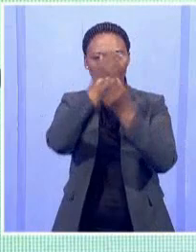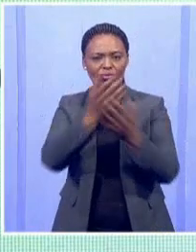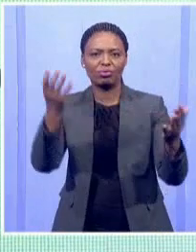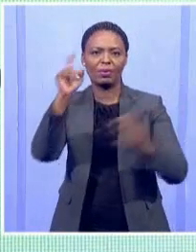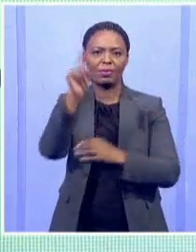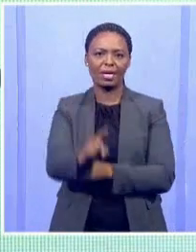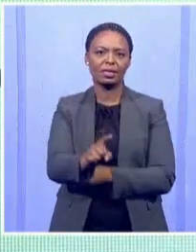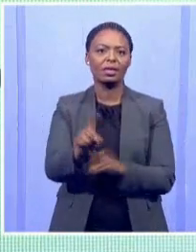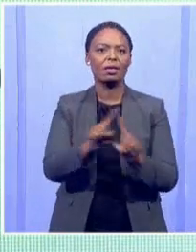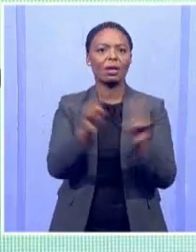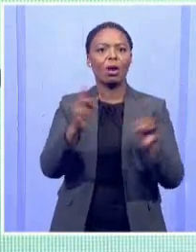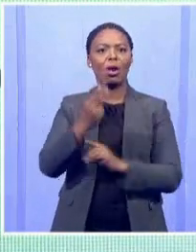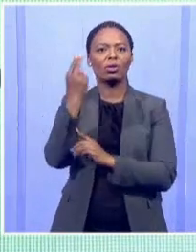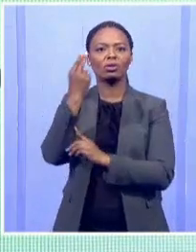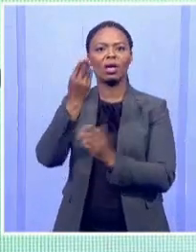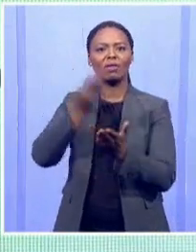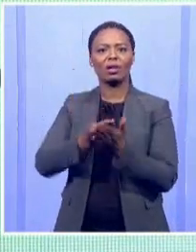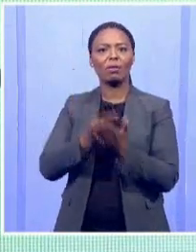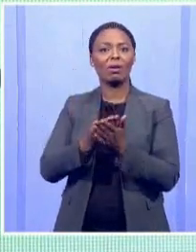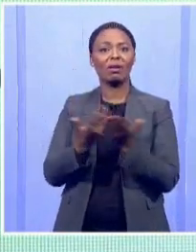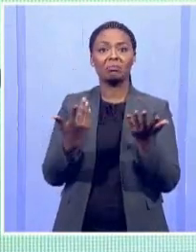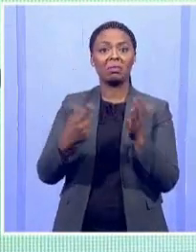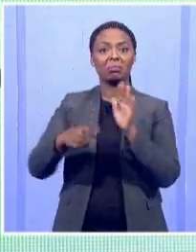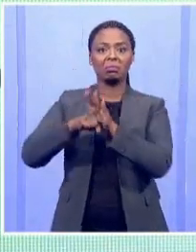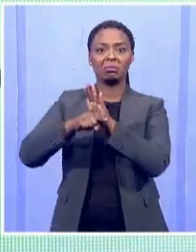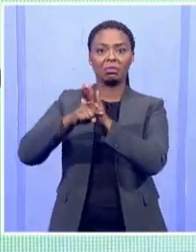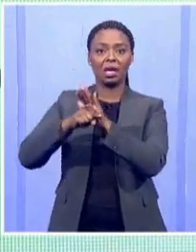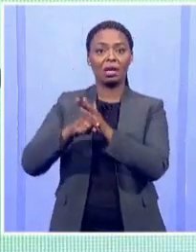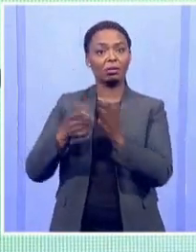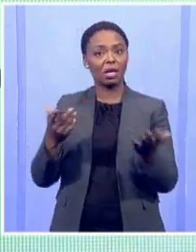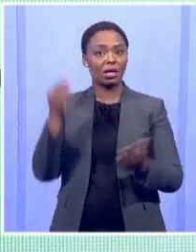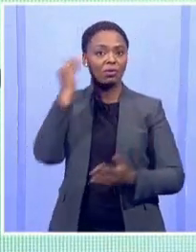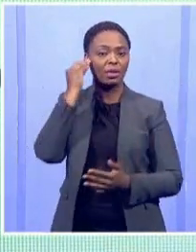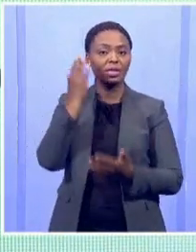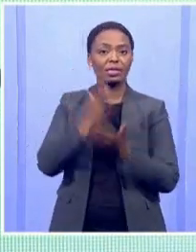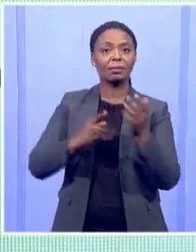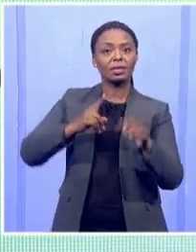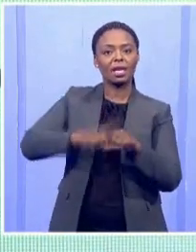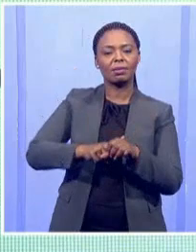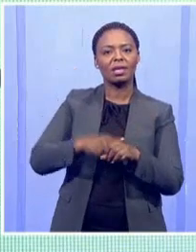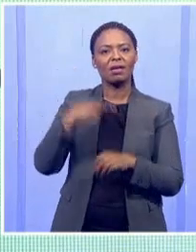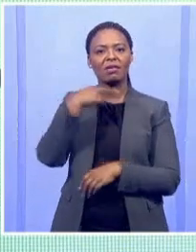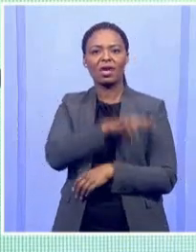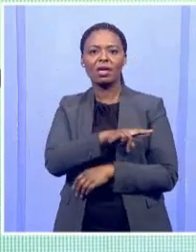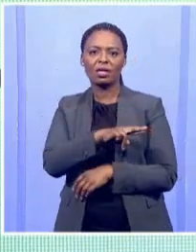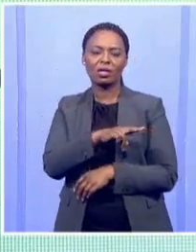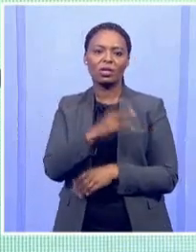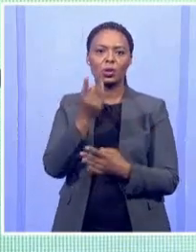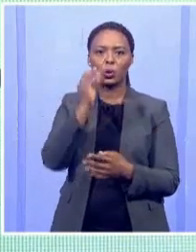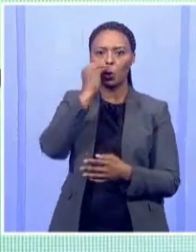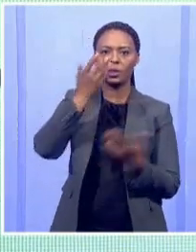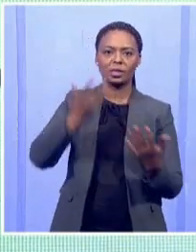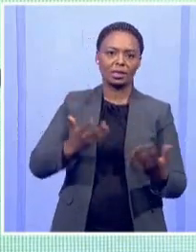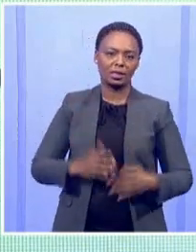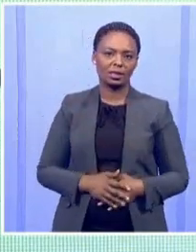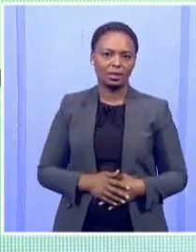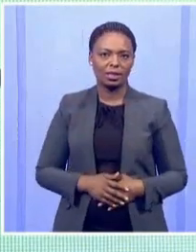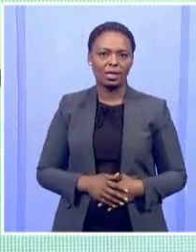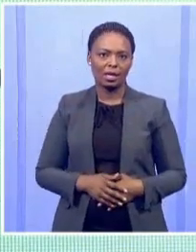also available for negative information, for fake news. Also, as we have